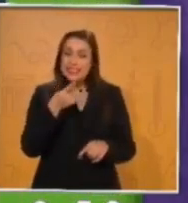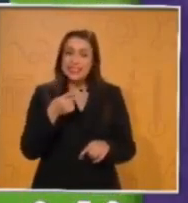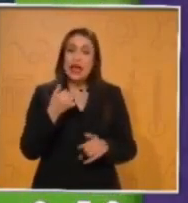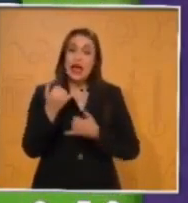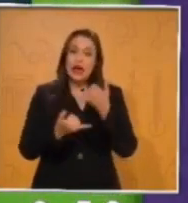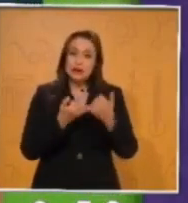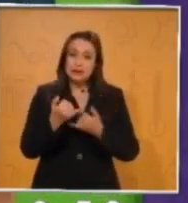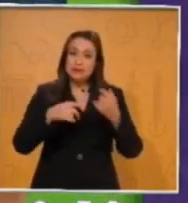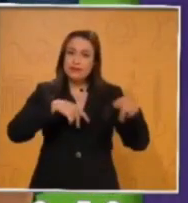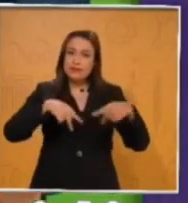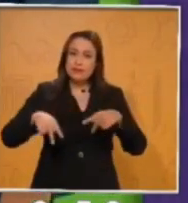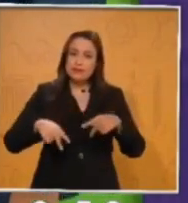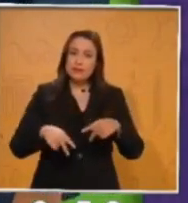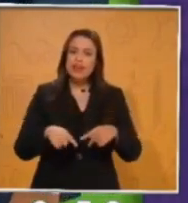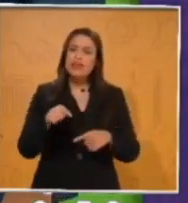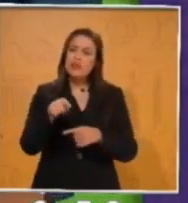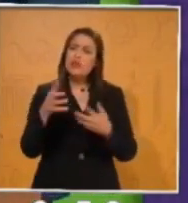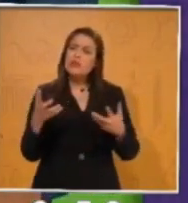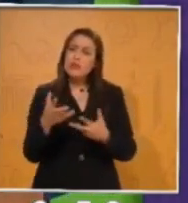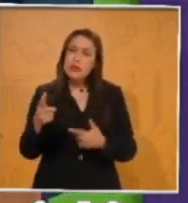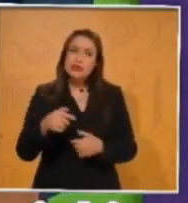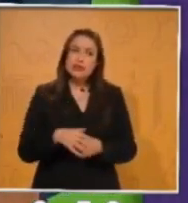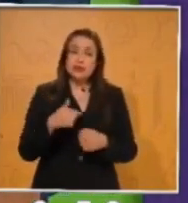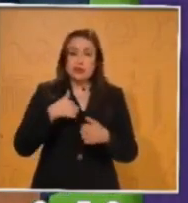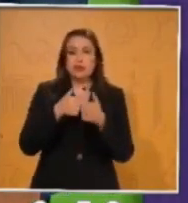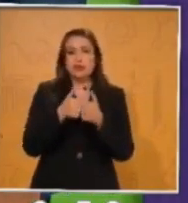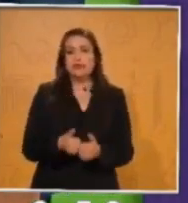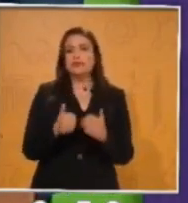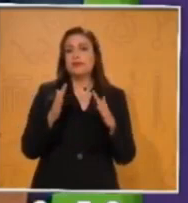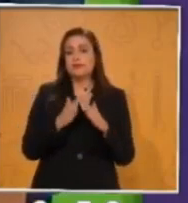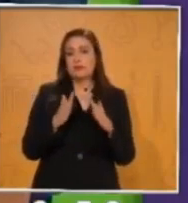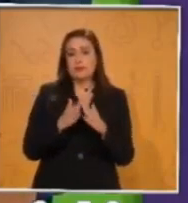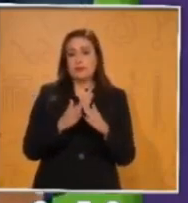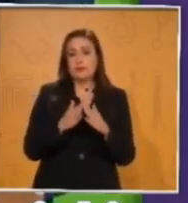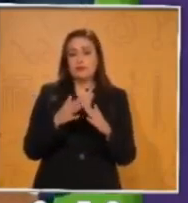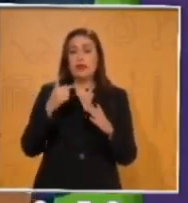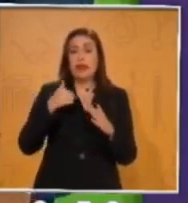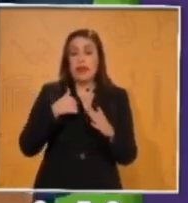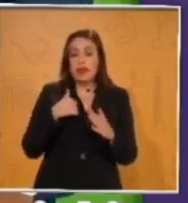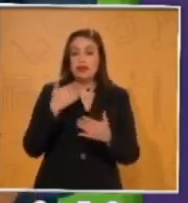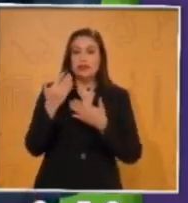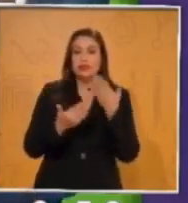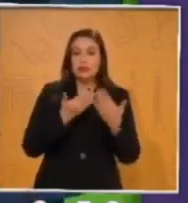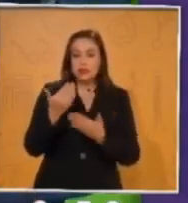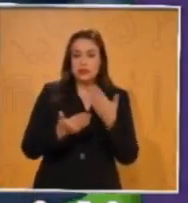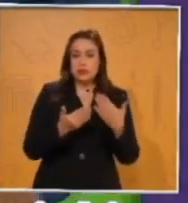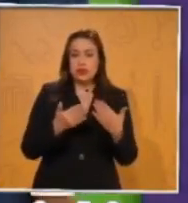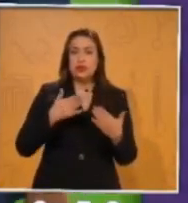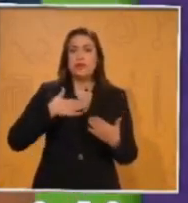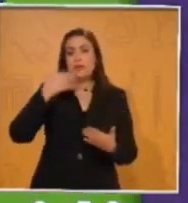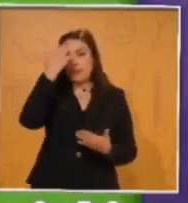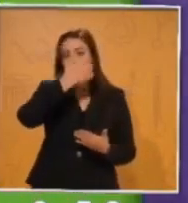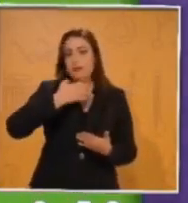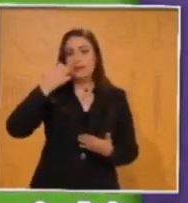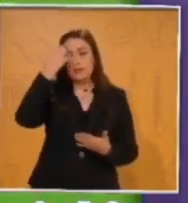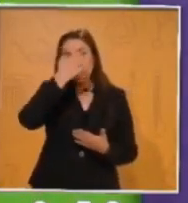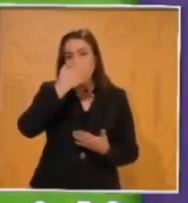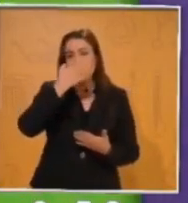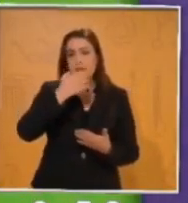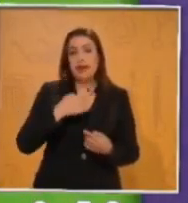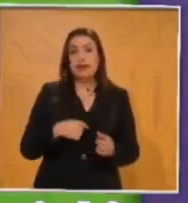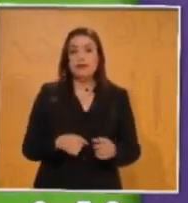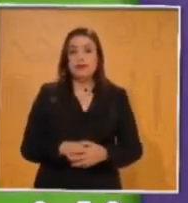do? I stayed home and I studied for my test.